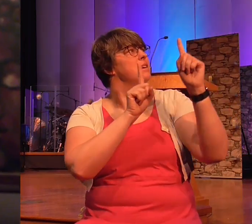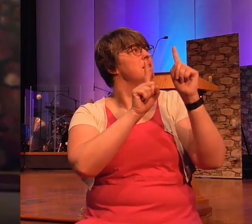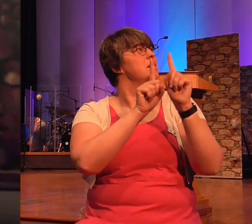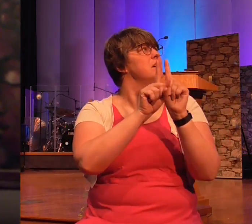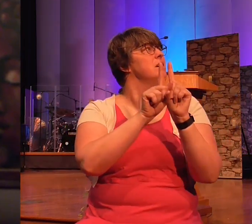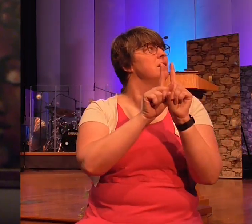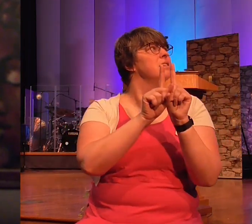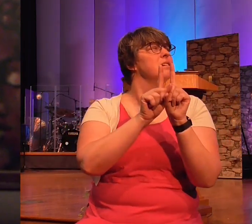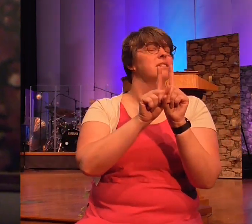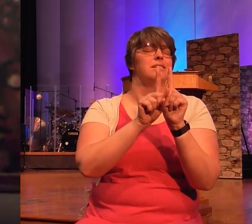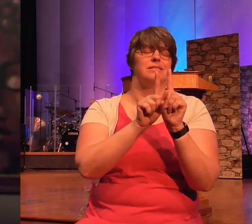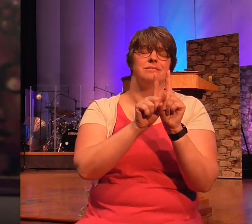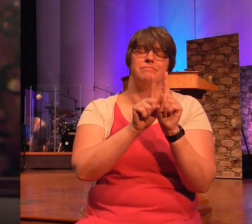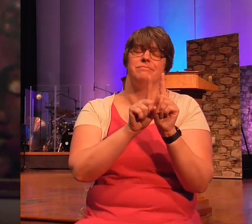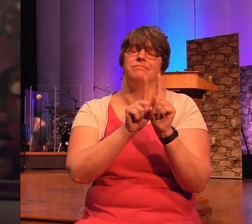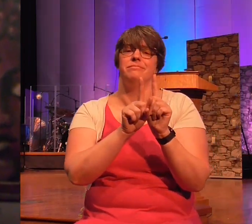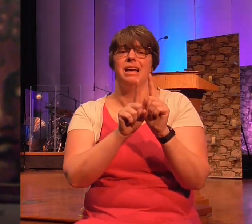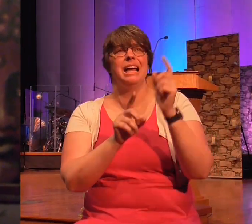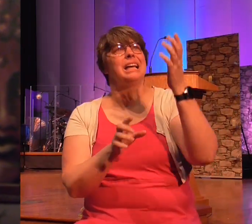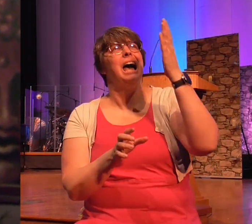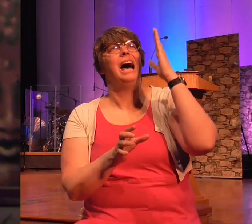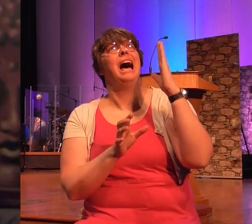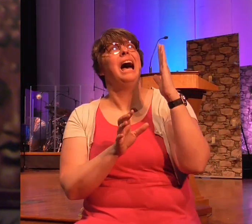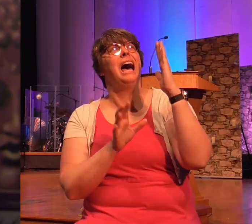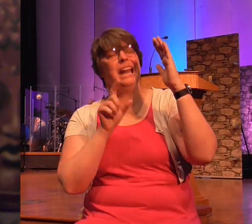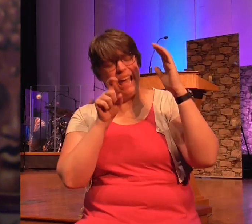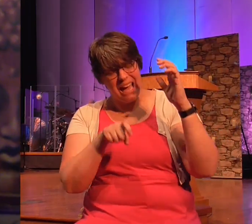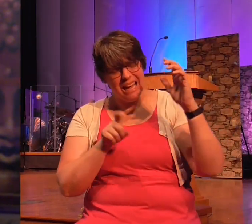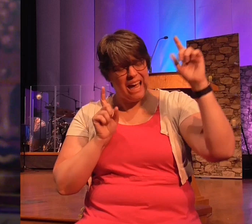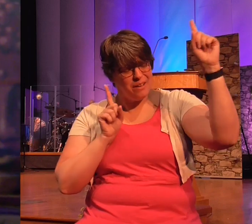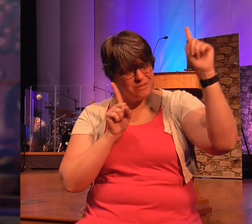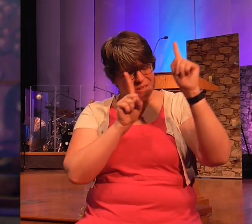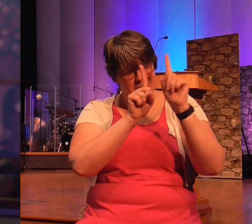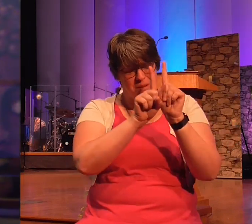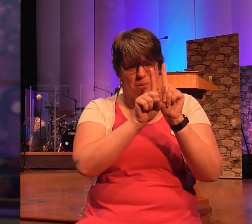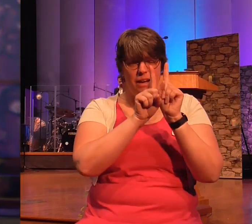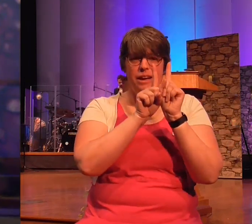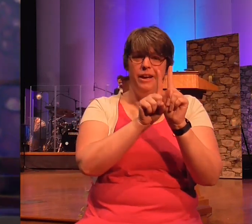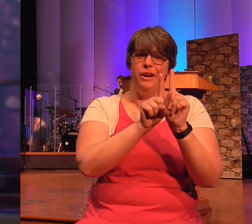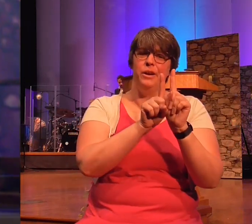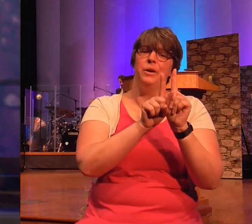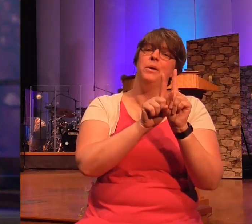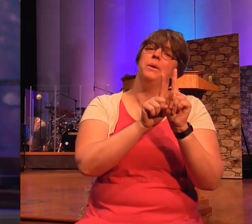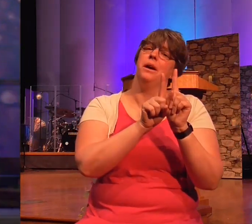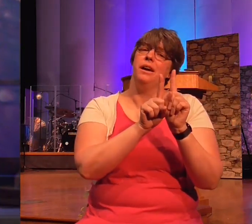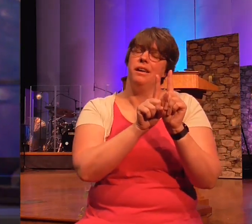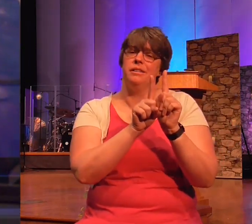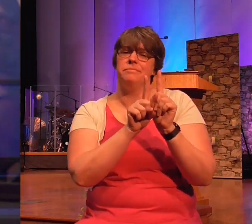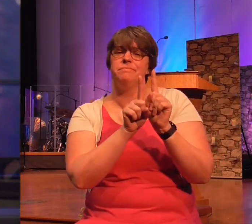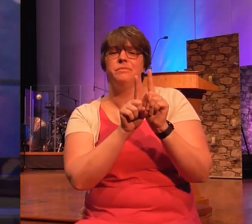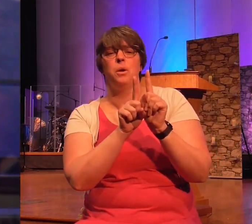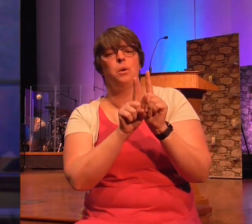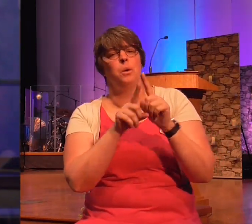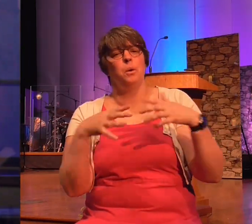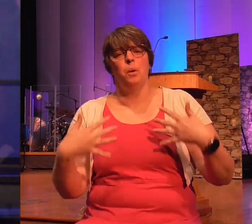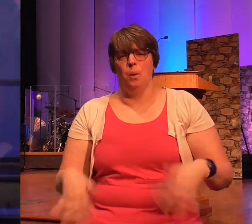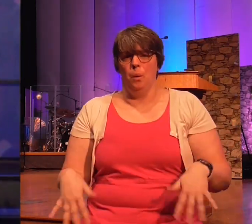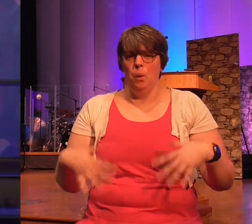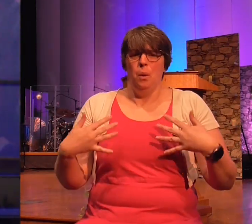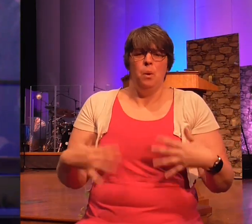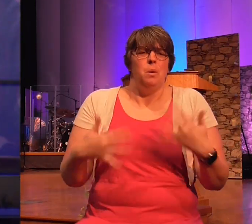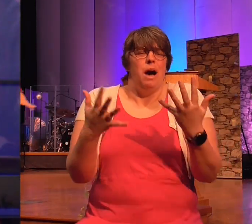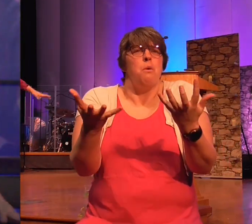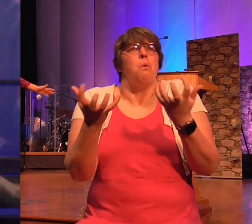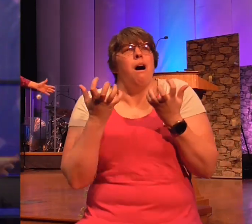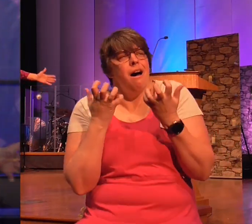you are, God. I gotta be where you are. Ooh, I